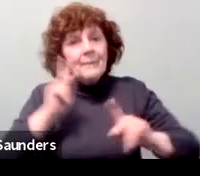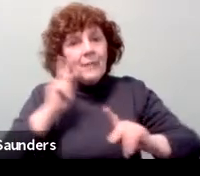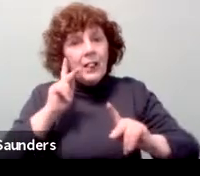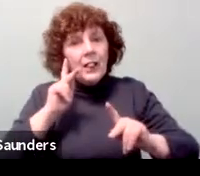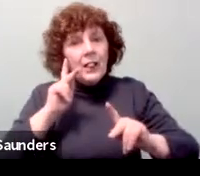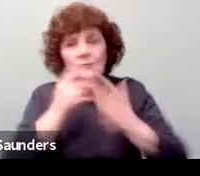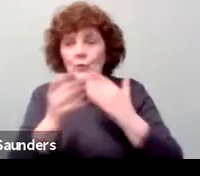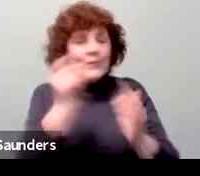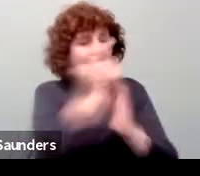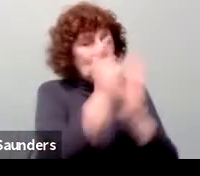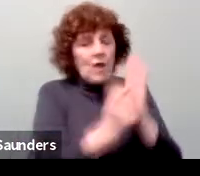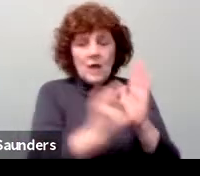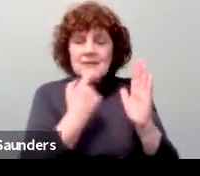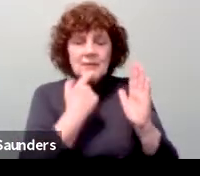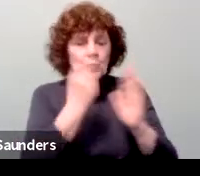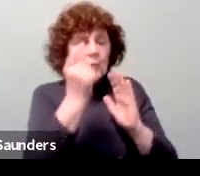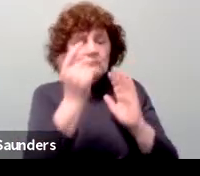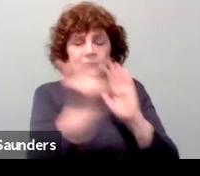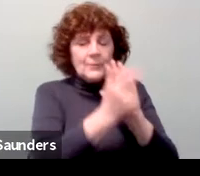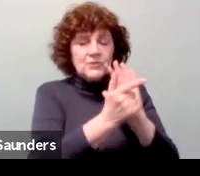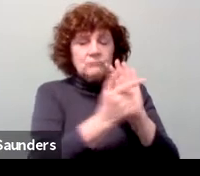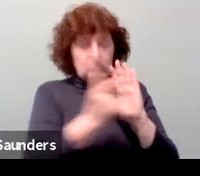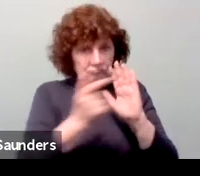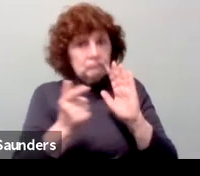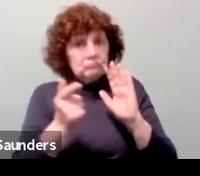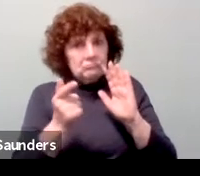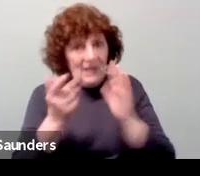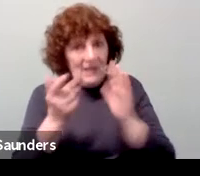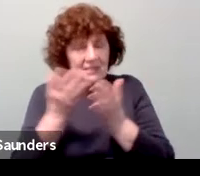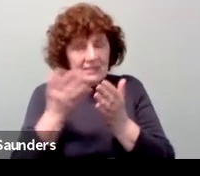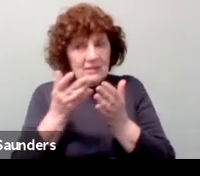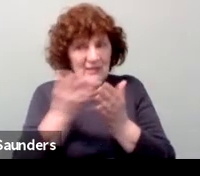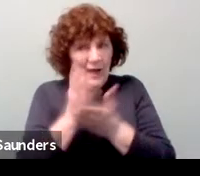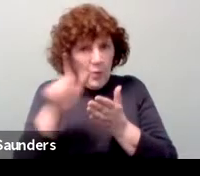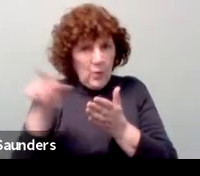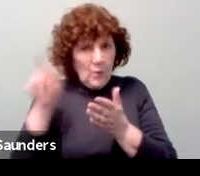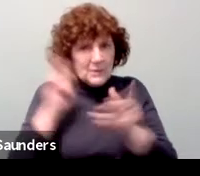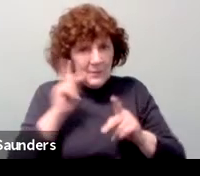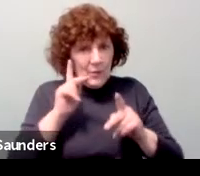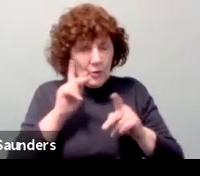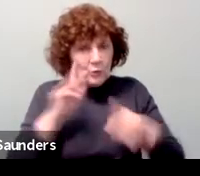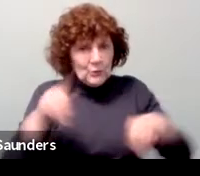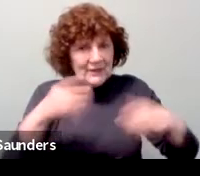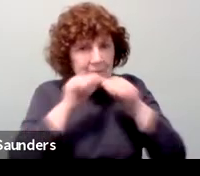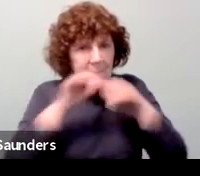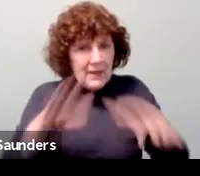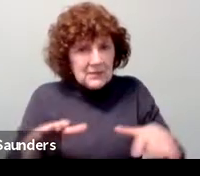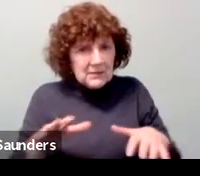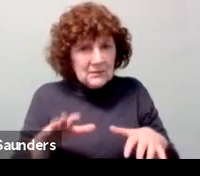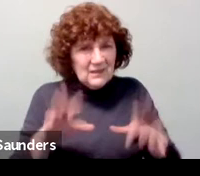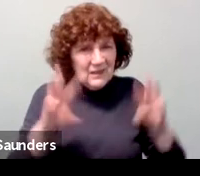part. Why? What made a difference in the case of